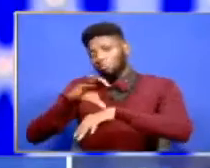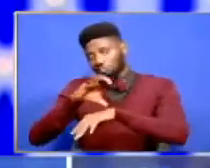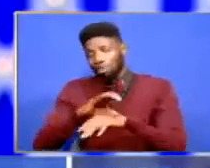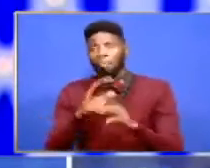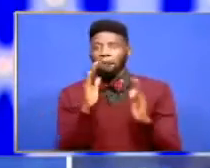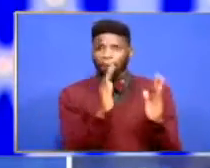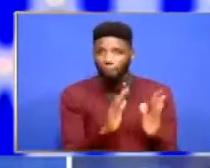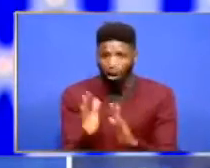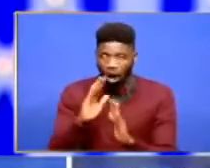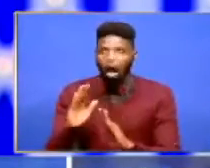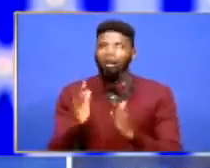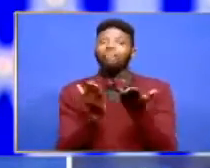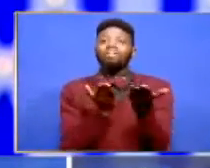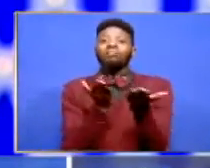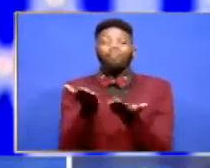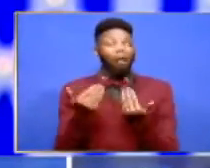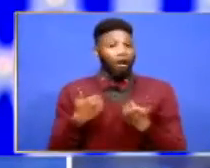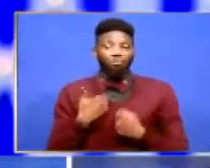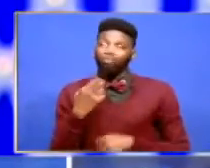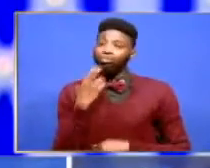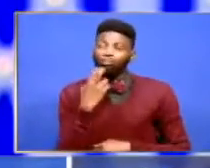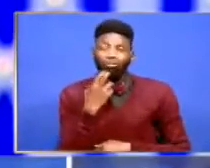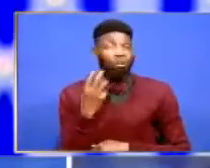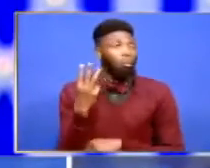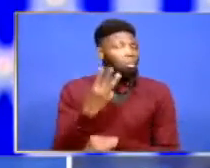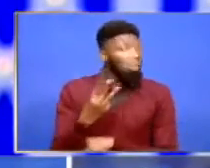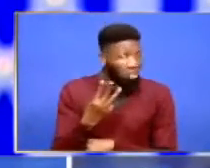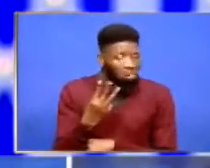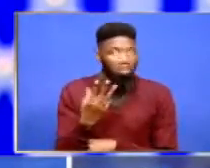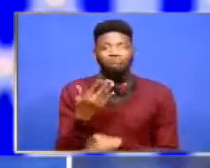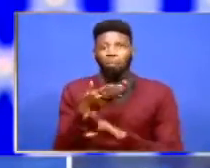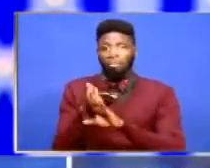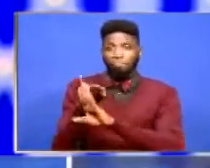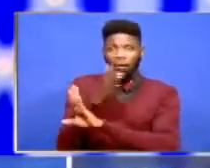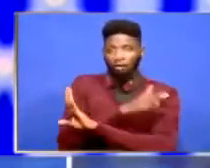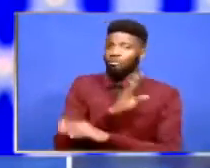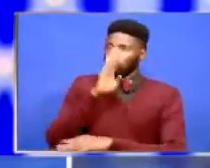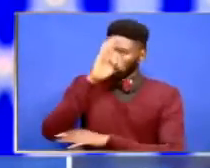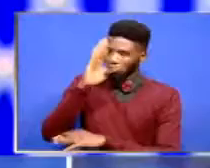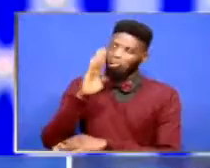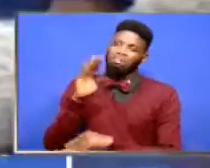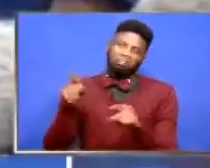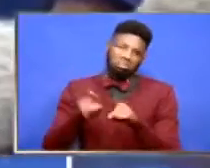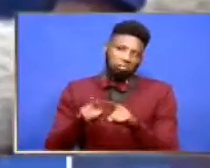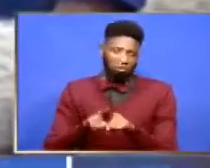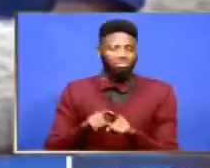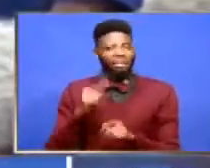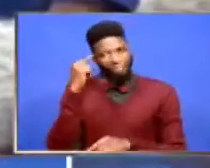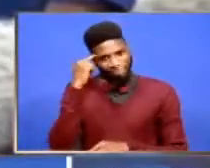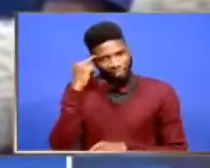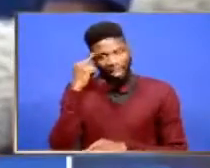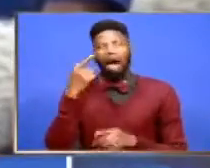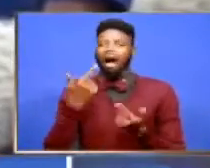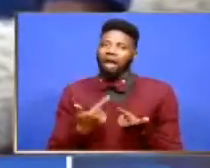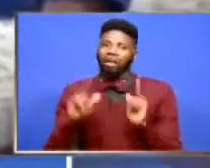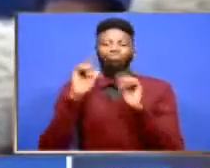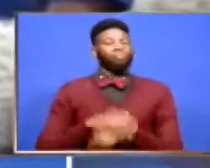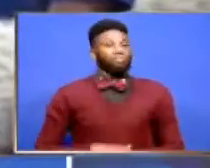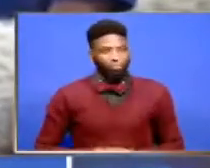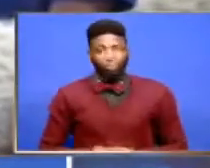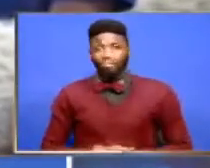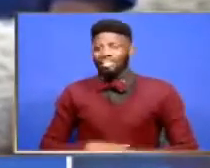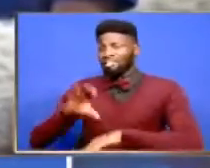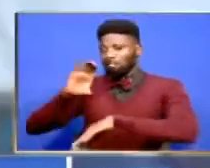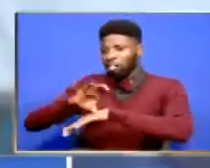on Tuesday or Wednesday before Sunday, I think it is still valid. With the places of worship allowed